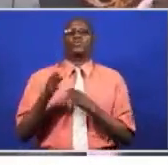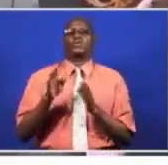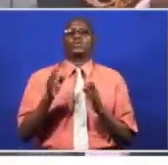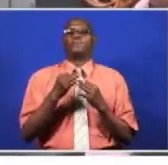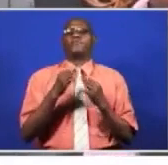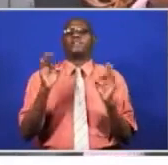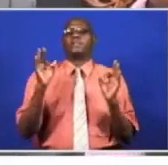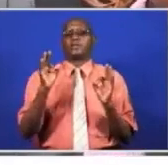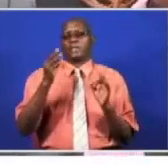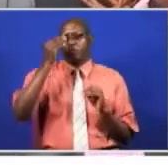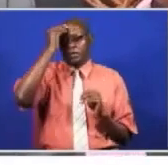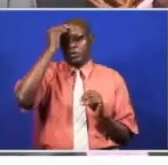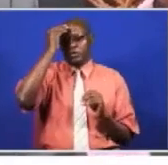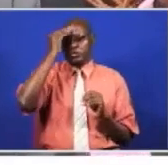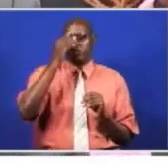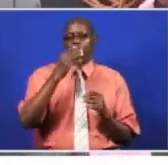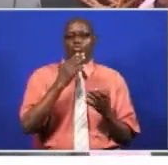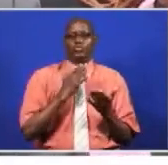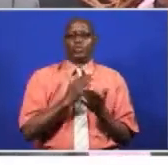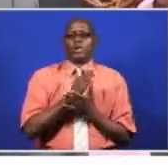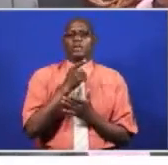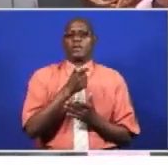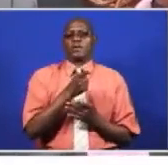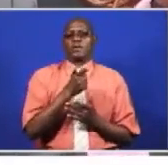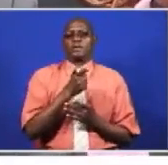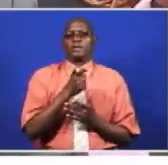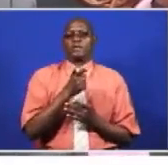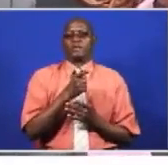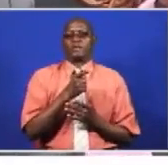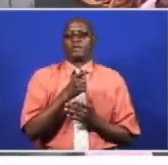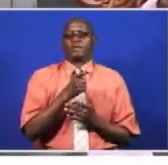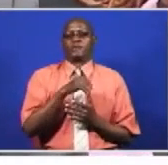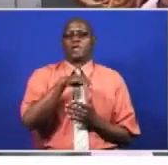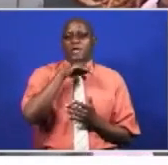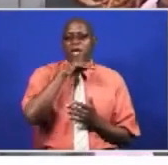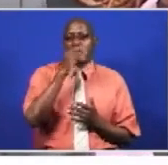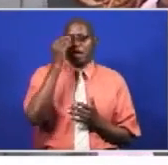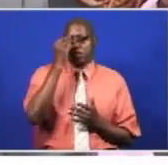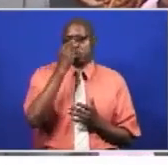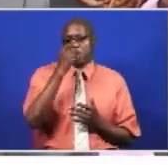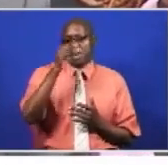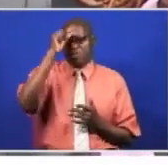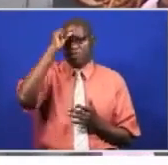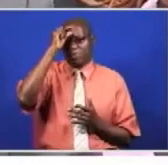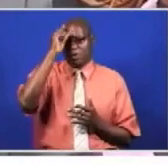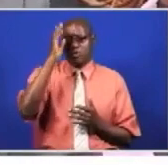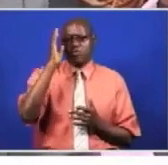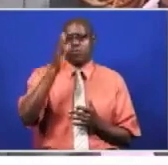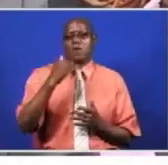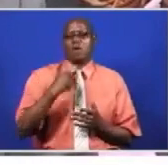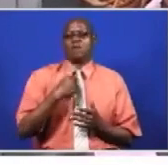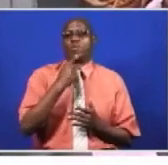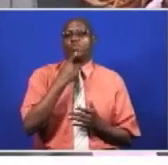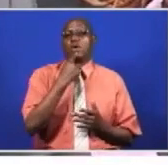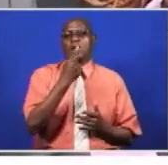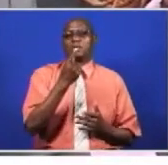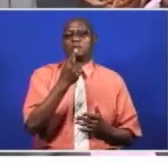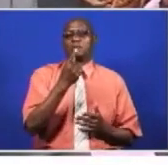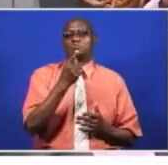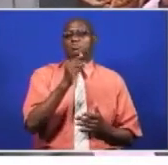have an assurance in the Raila and Karua governments of having 100%